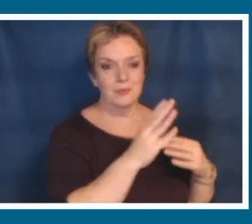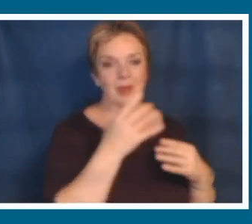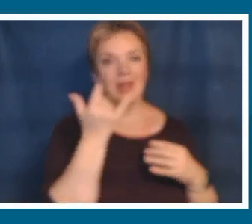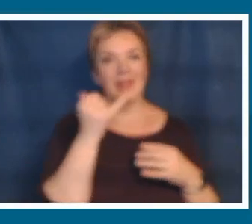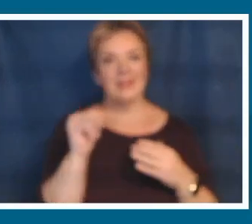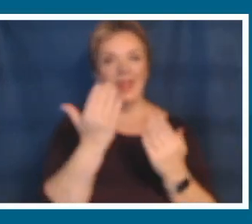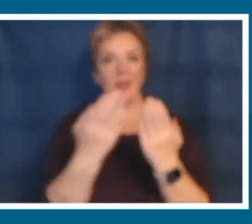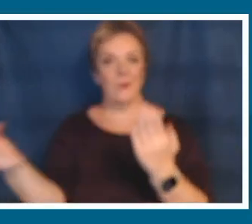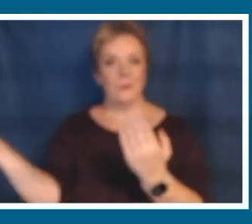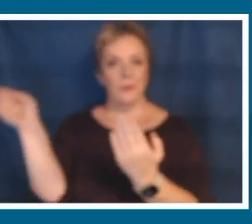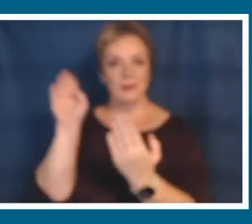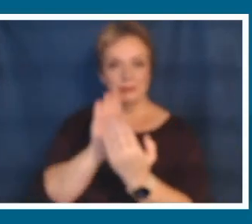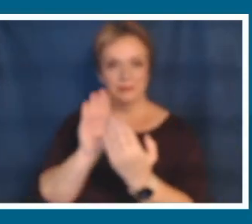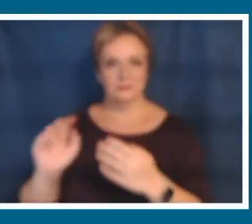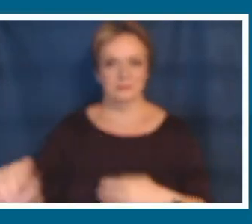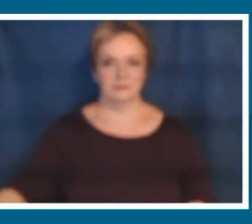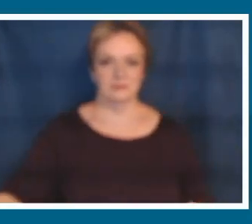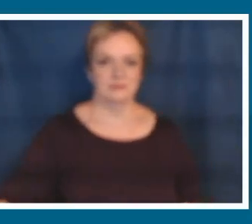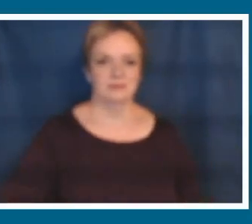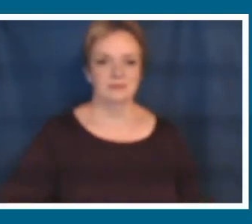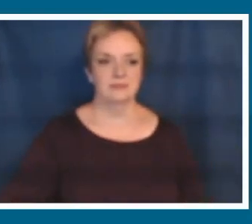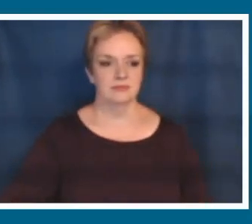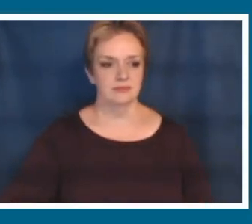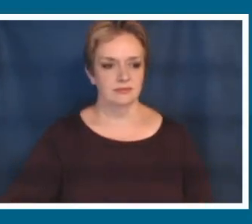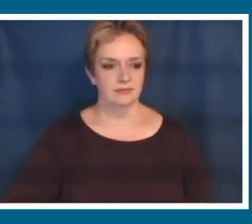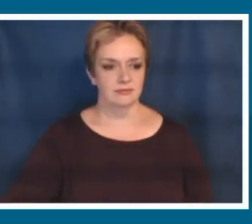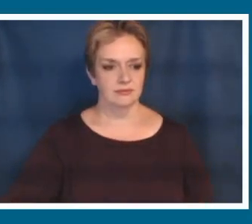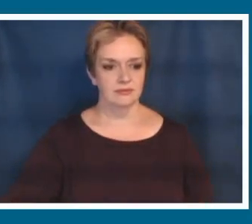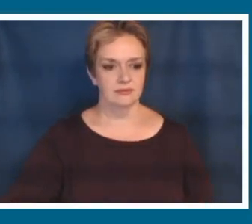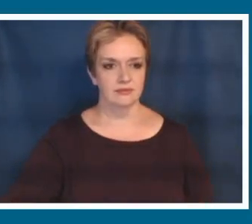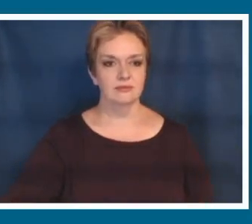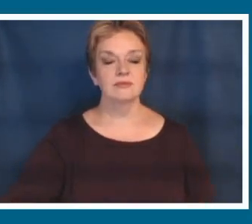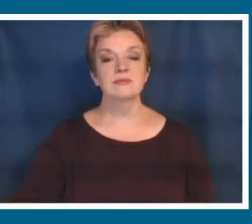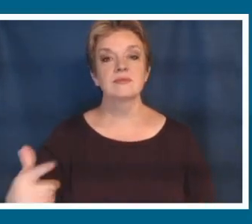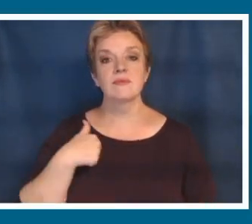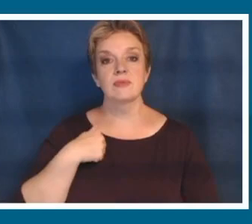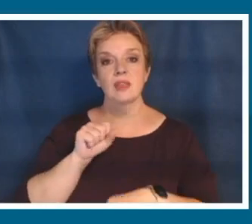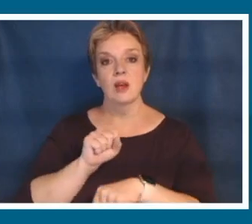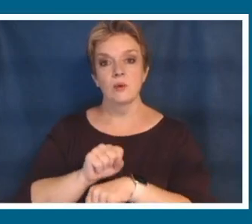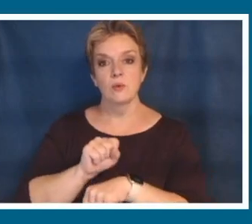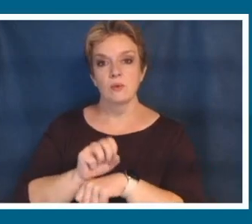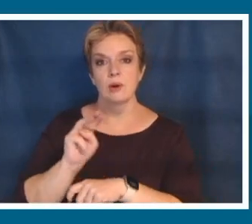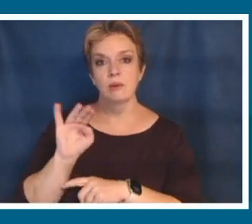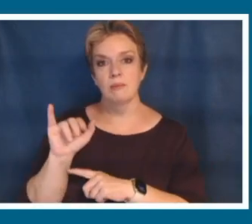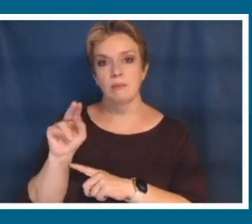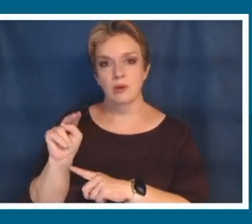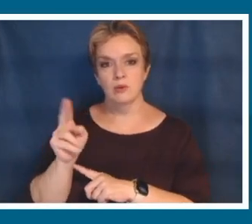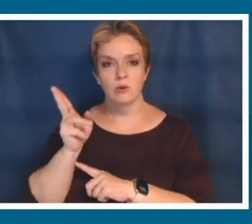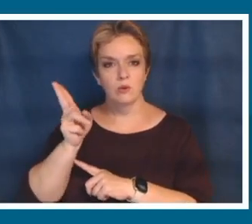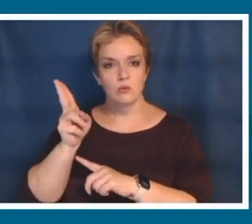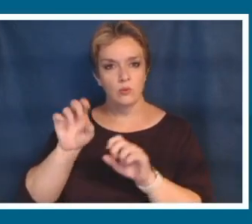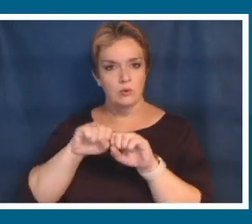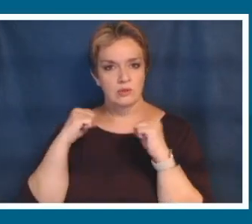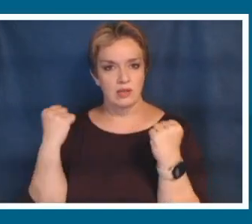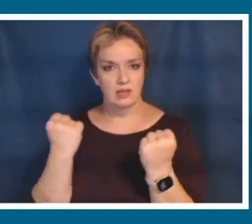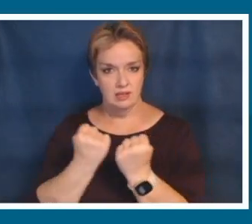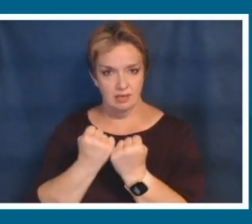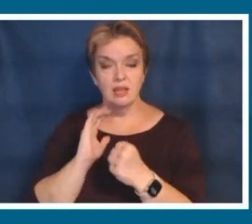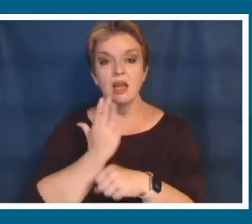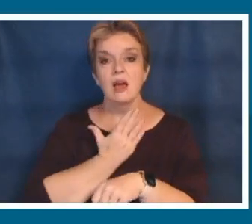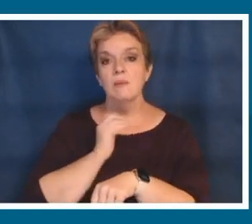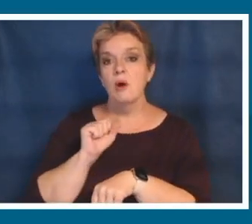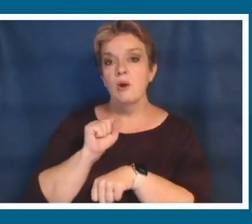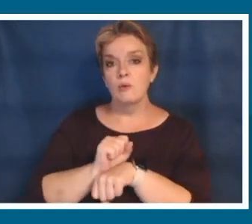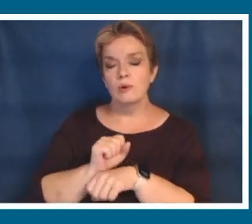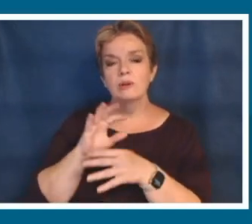me. And I work at the Minnesota Historical Society, but the work that we do really focuses on culturally relevant